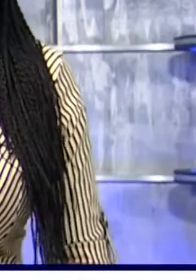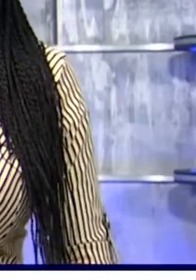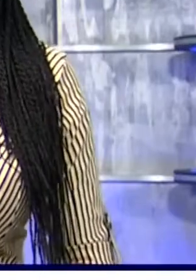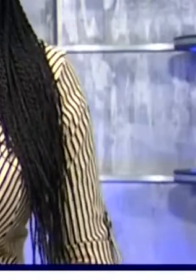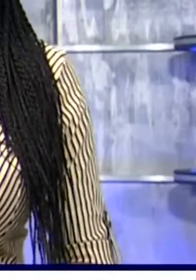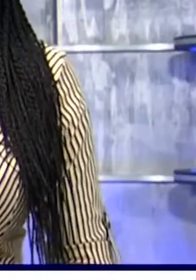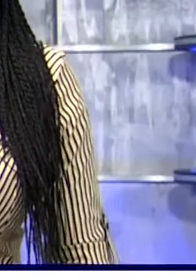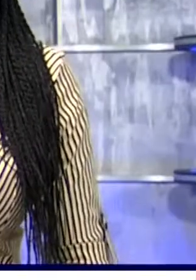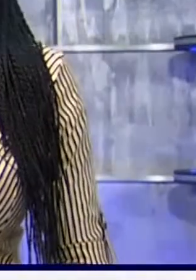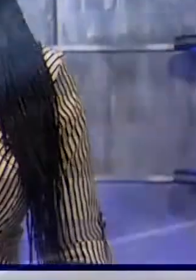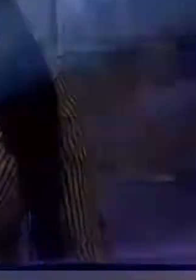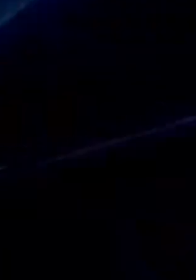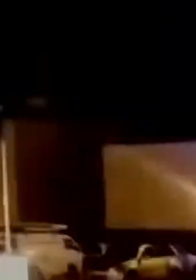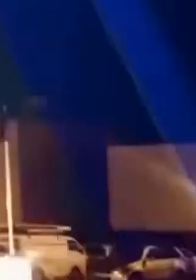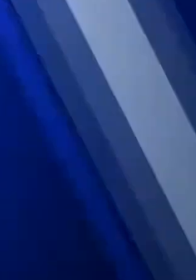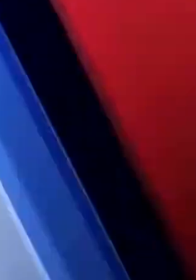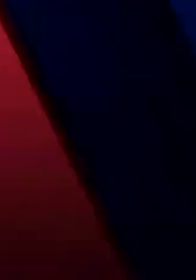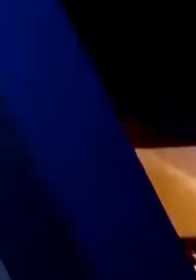Cup.